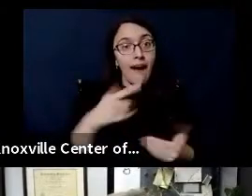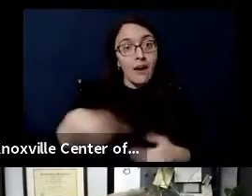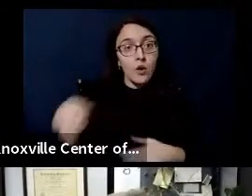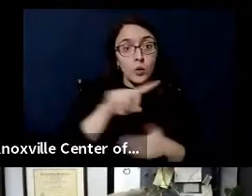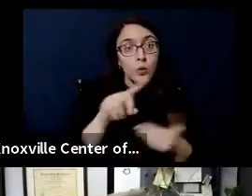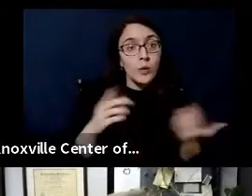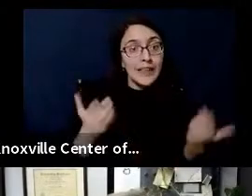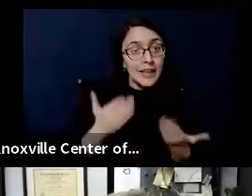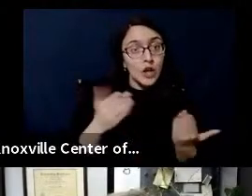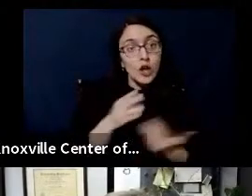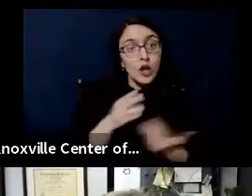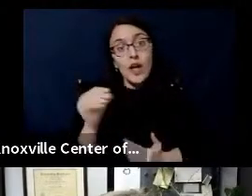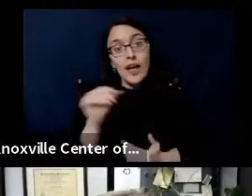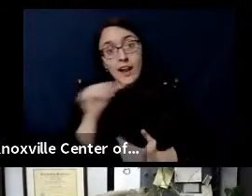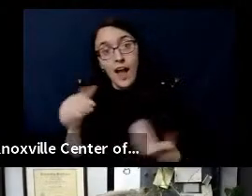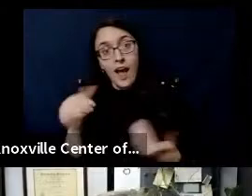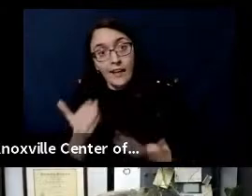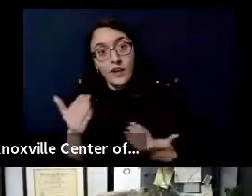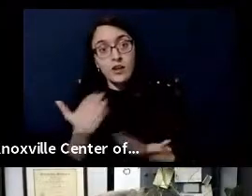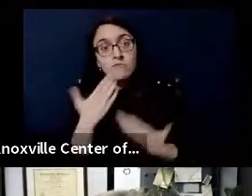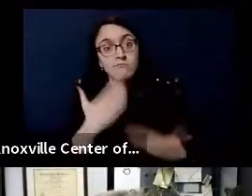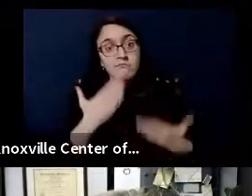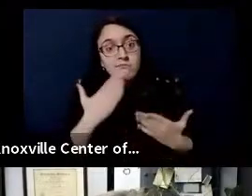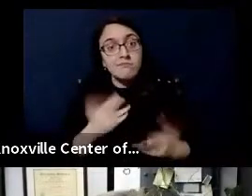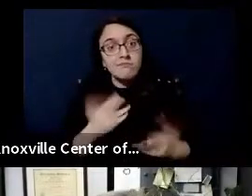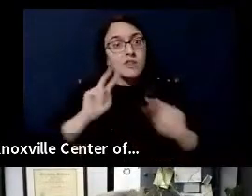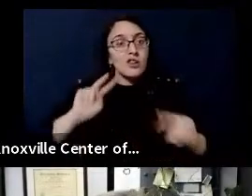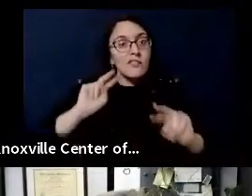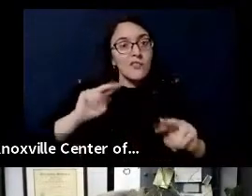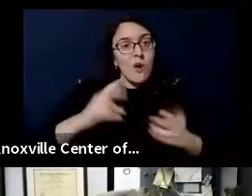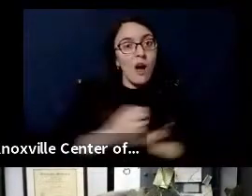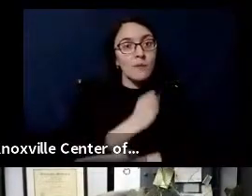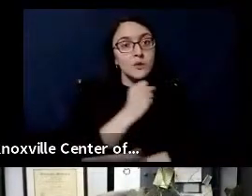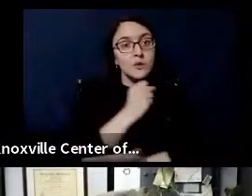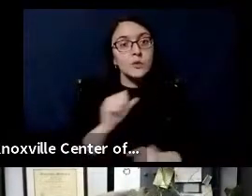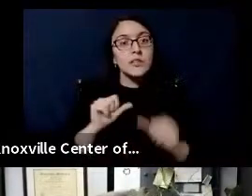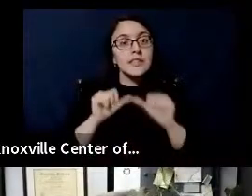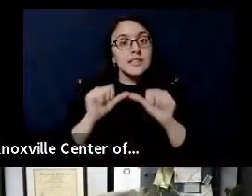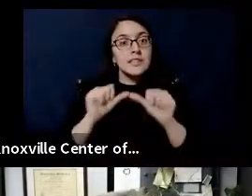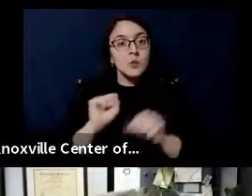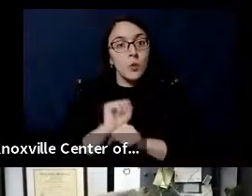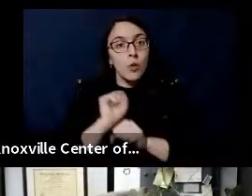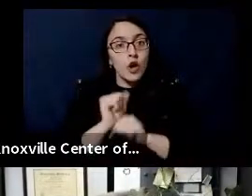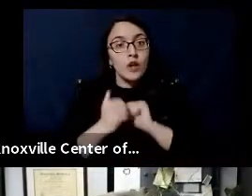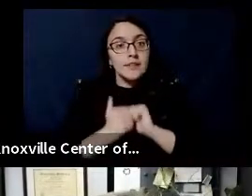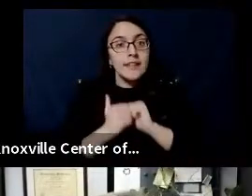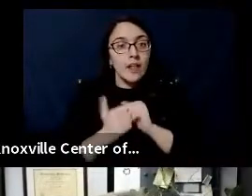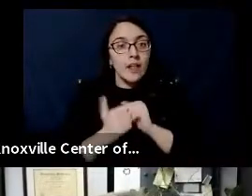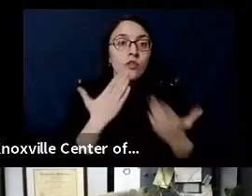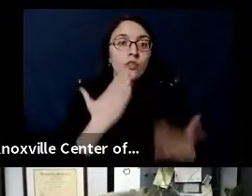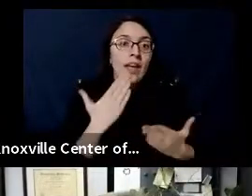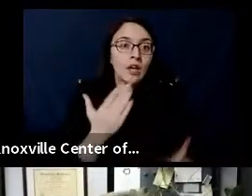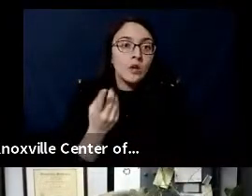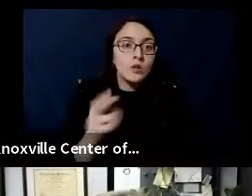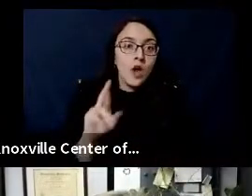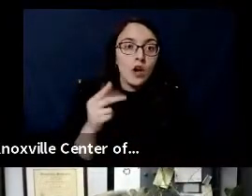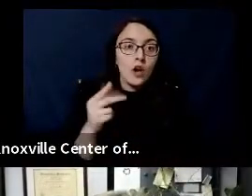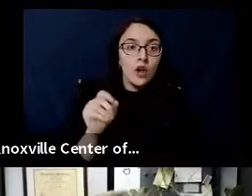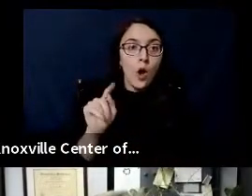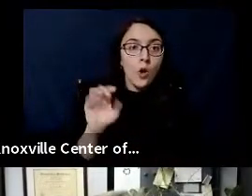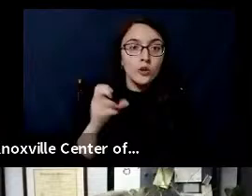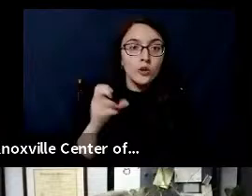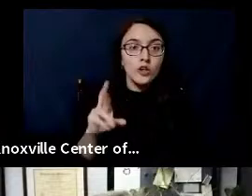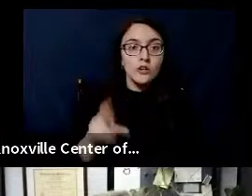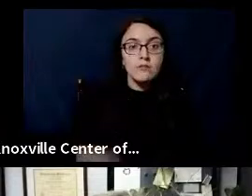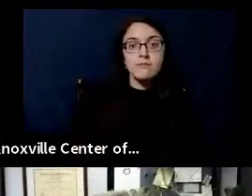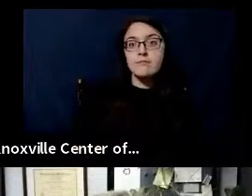here, and look forward to the opportunity to continue to work together. Thank you, Dr. Gocher. Thank you, Dr.